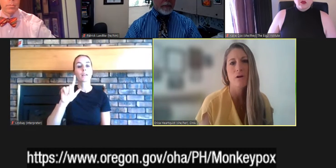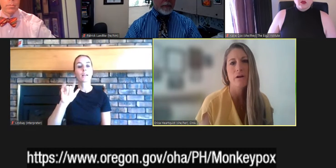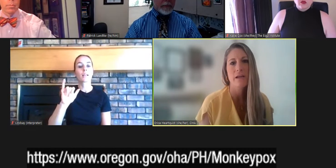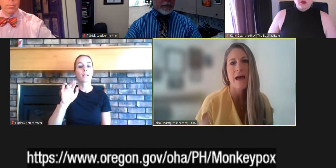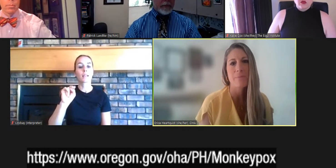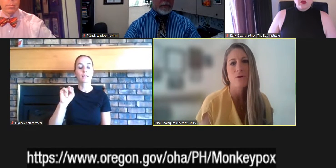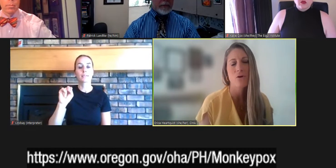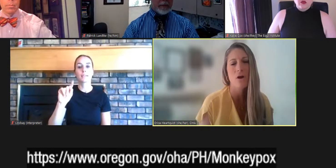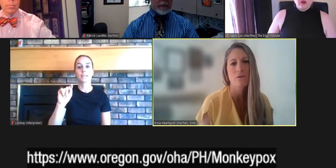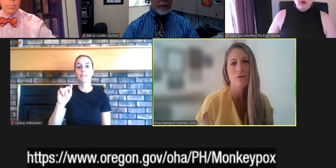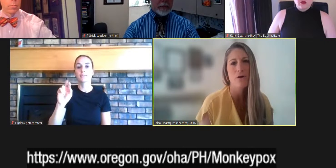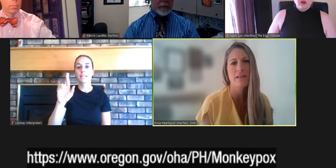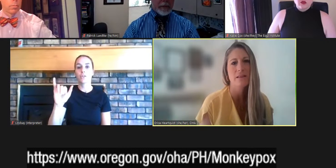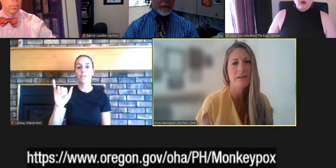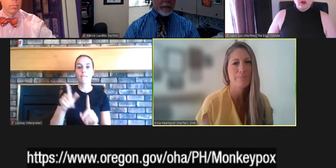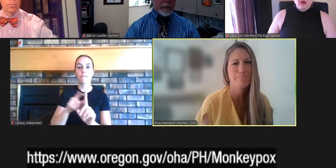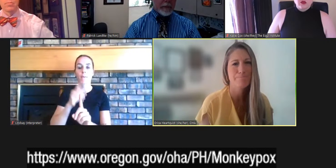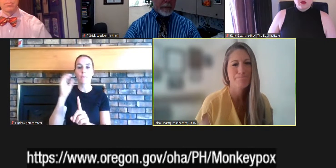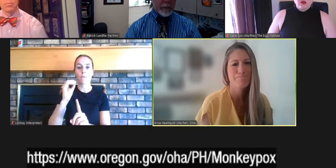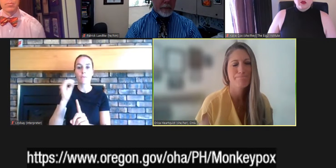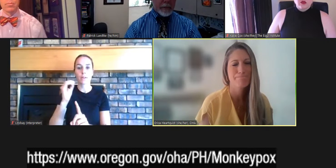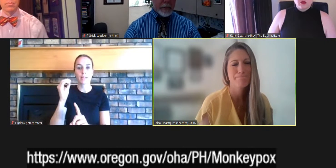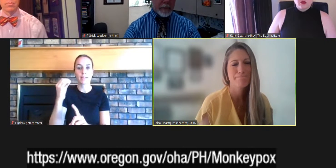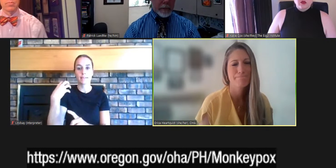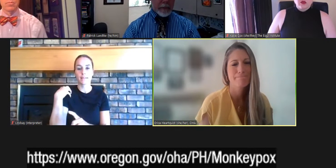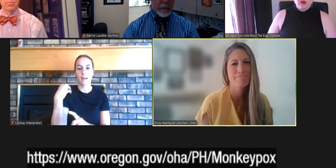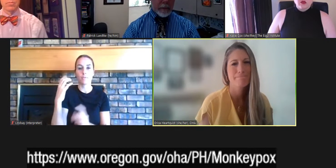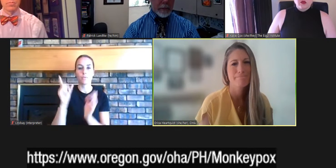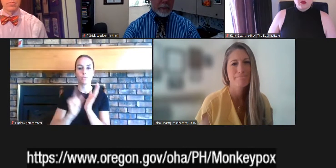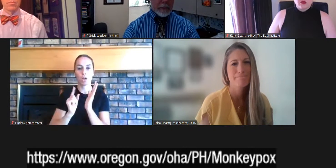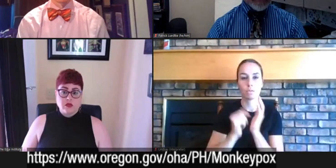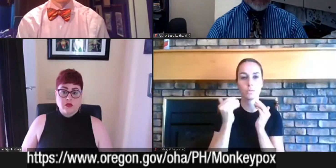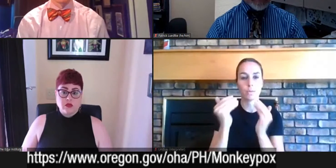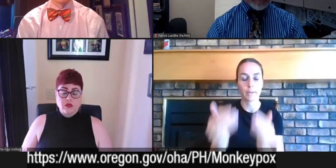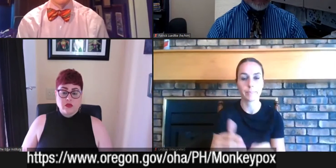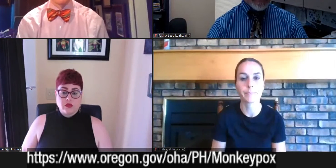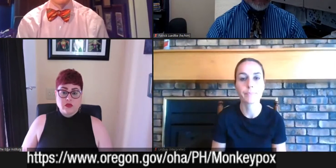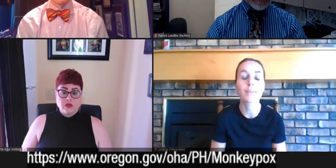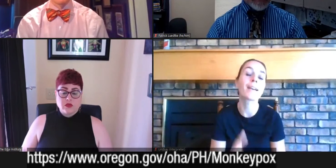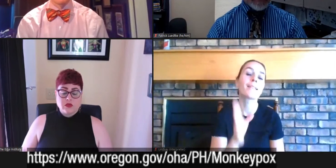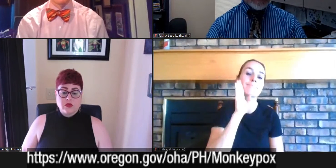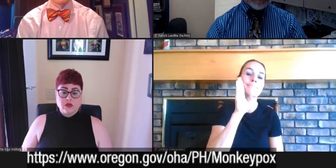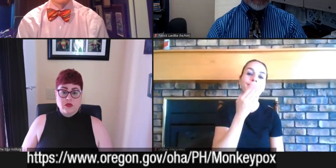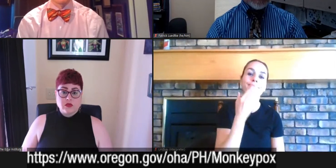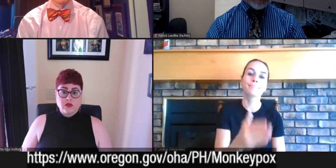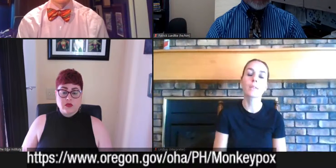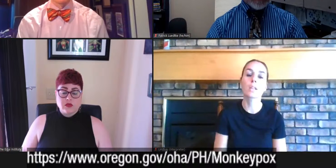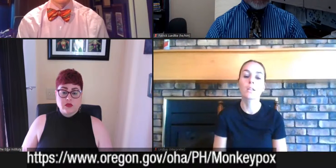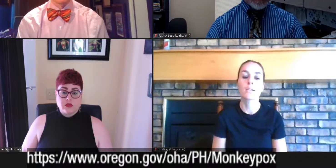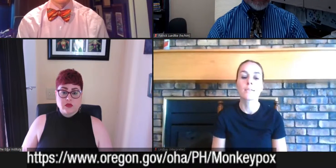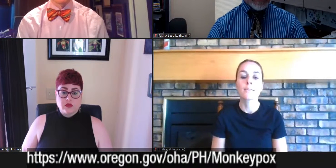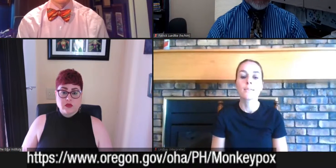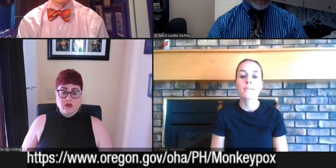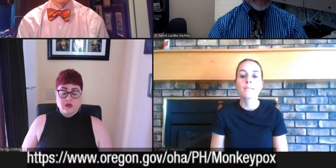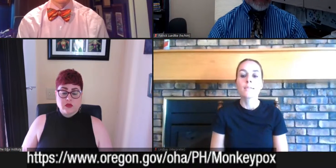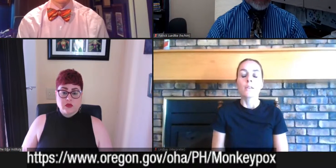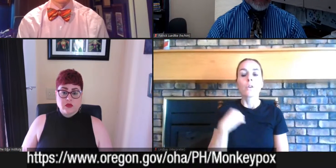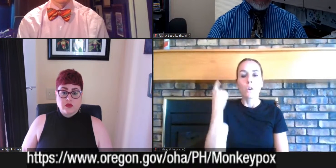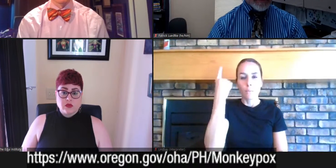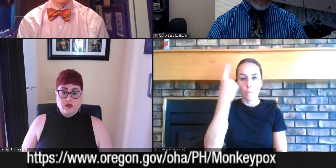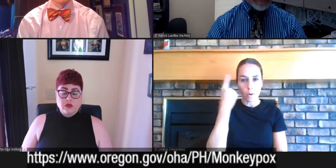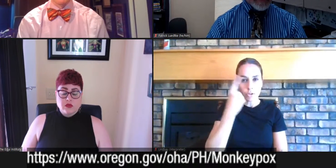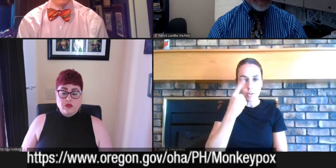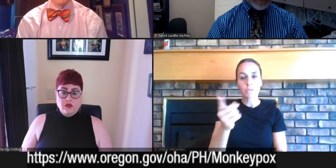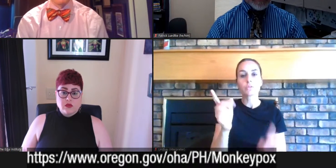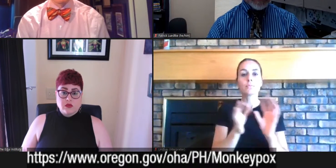the Oregon Capitol Chronicle. Go ahead, Lynn. Yeah, hi, thanks. So I'm just wondering about, you mentioned, Dean,